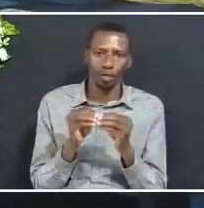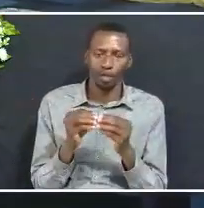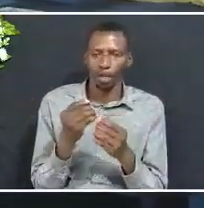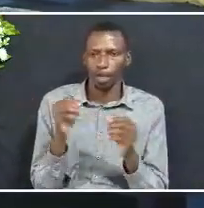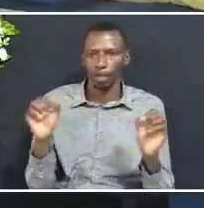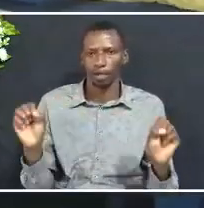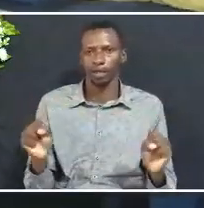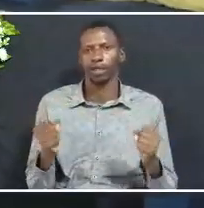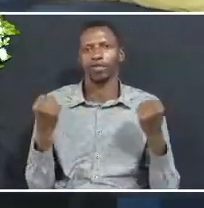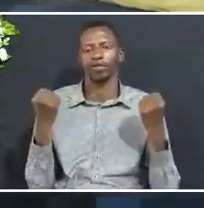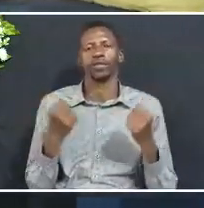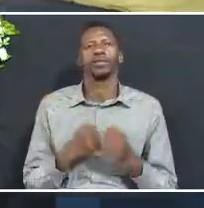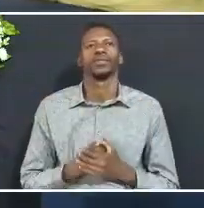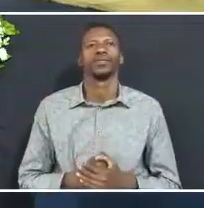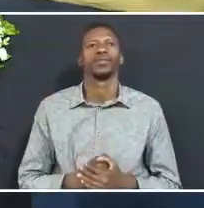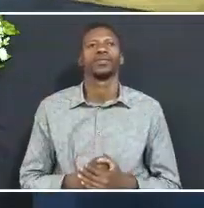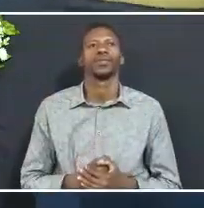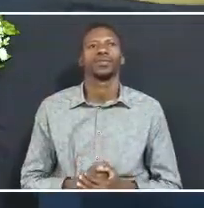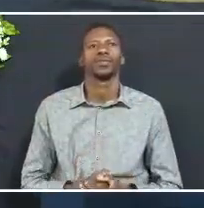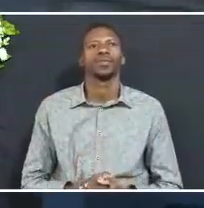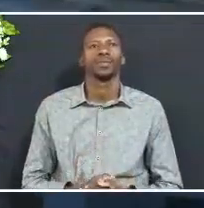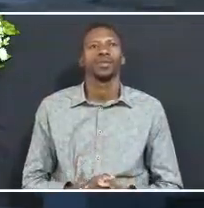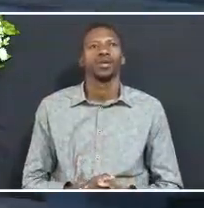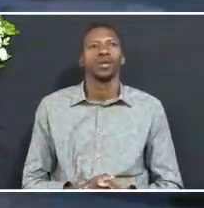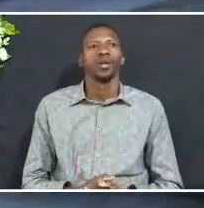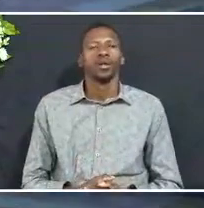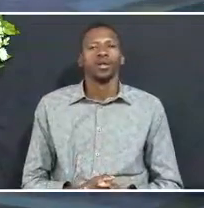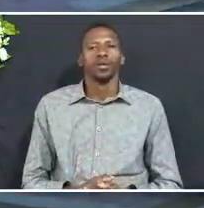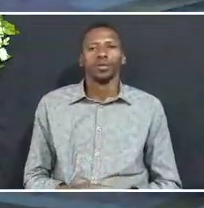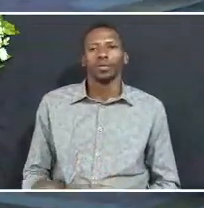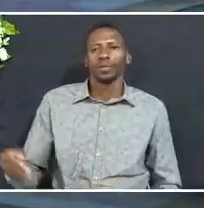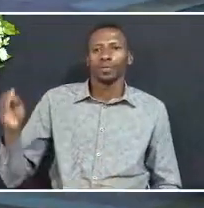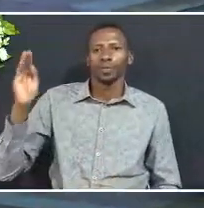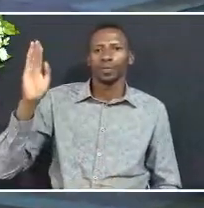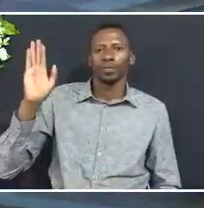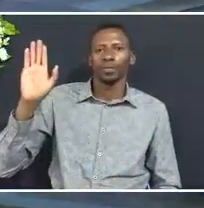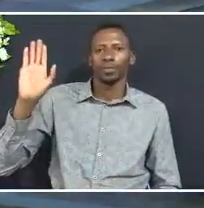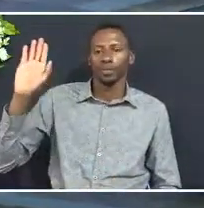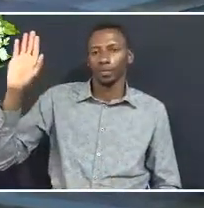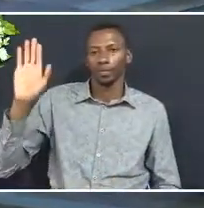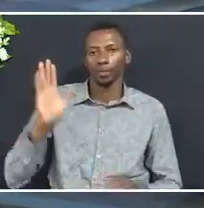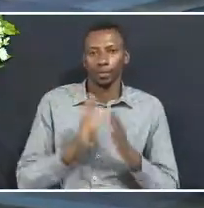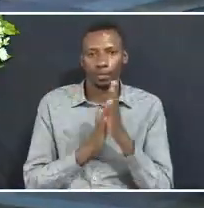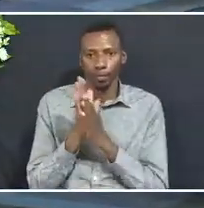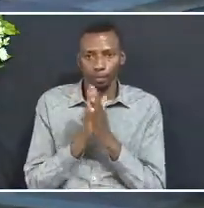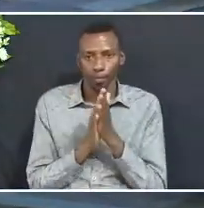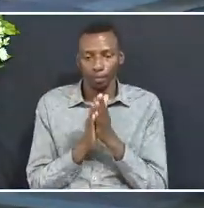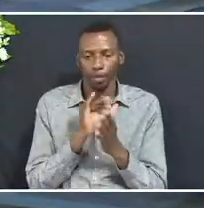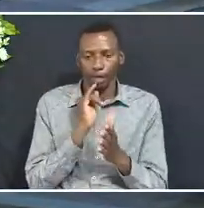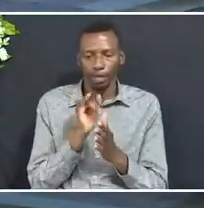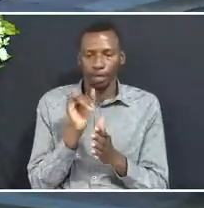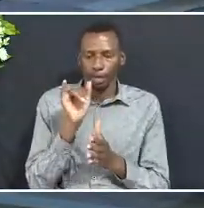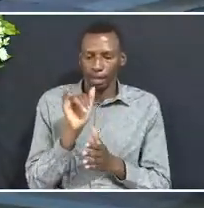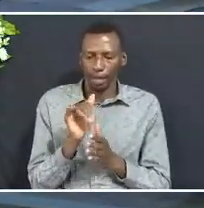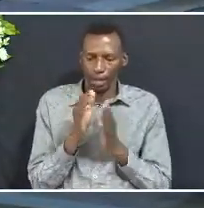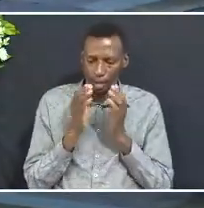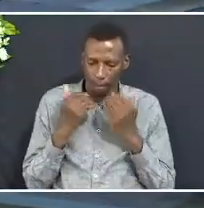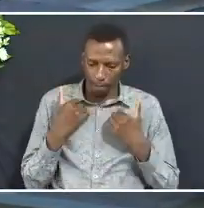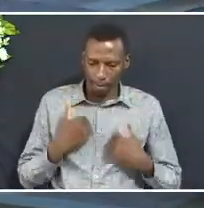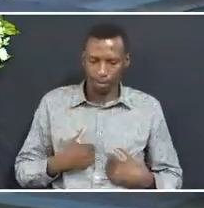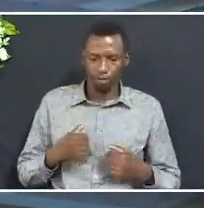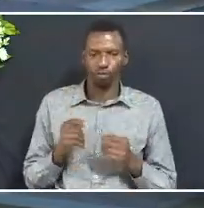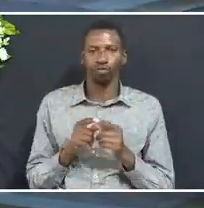save. So, God's interest is that personal to you.